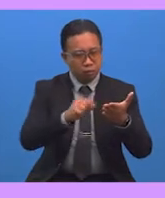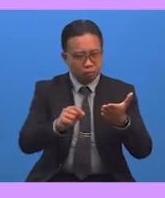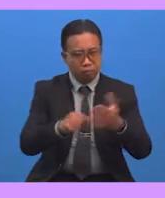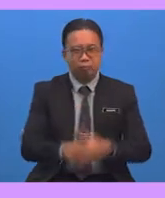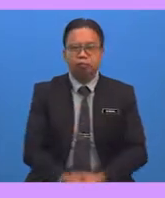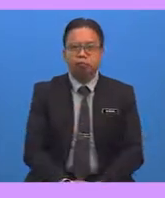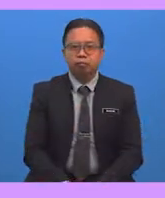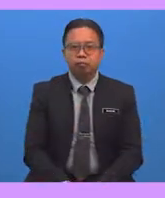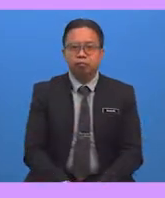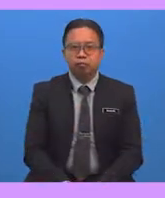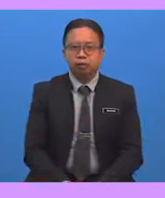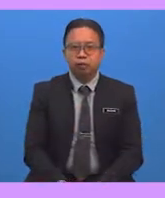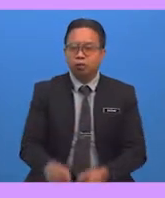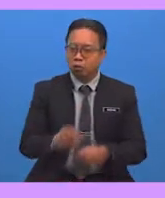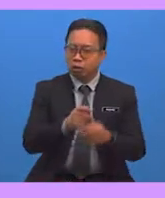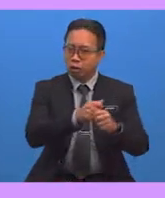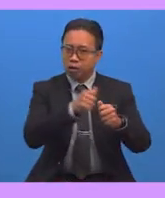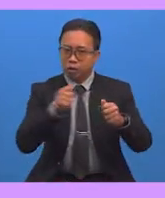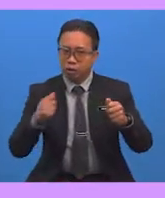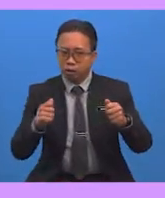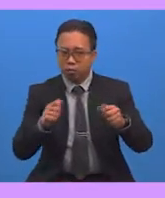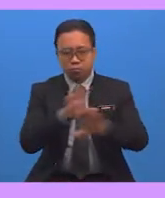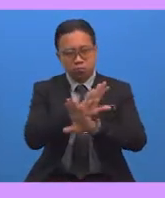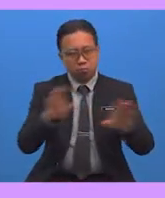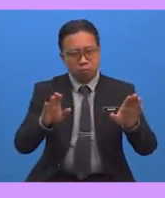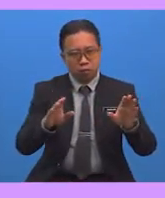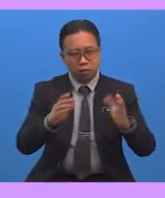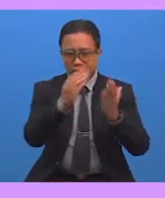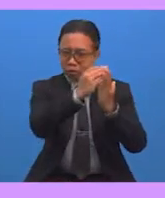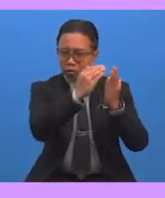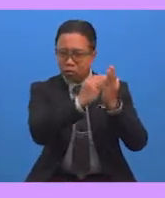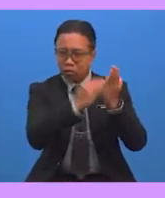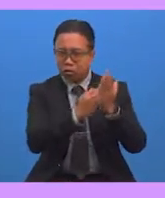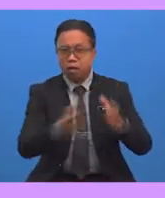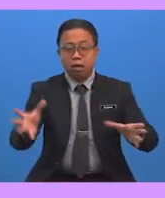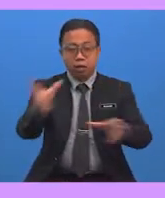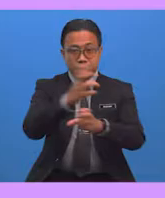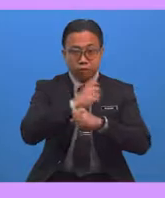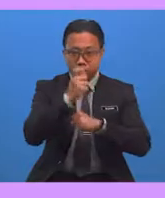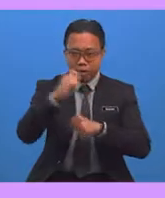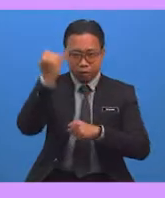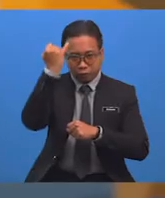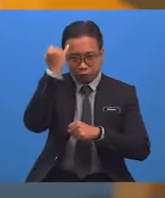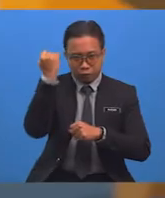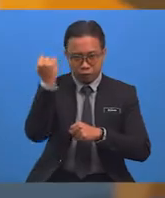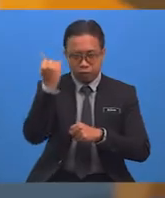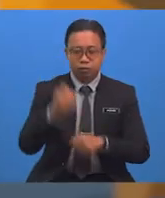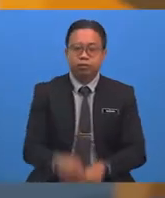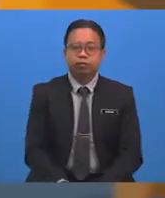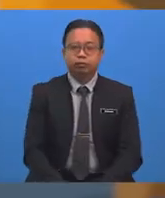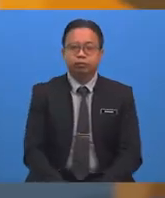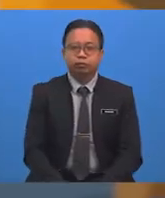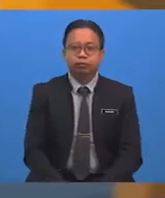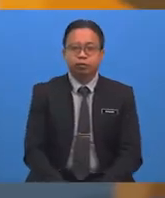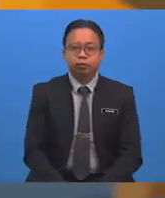Avoid unnecessary details. Do not ramble. Summarize the information. What